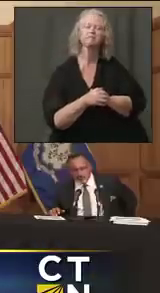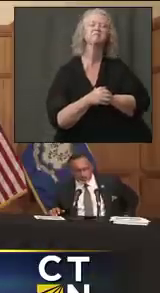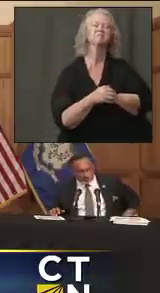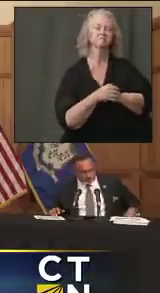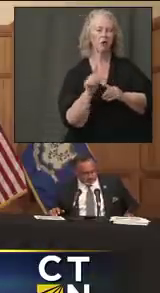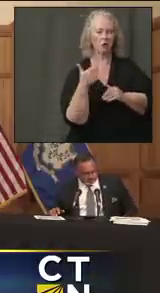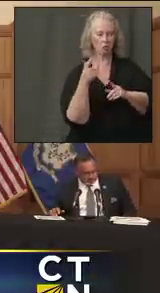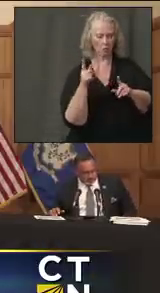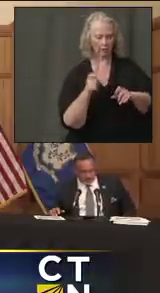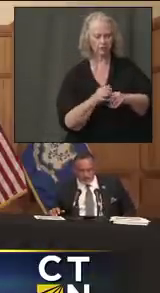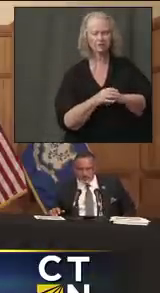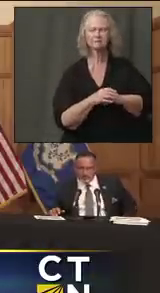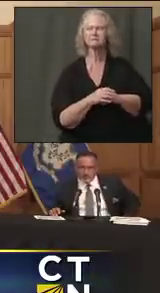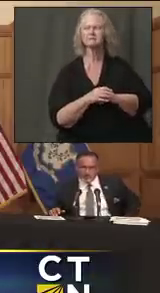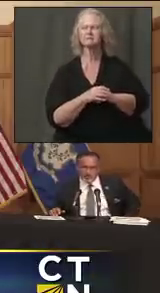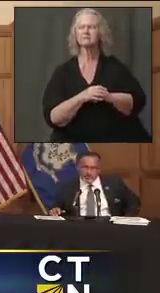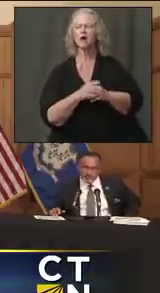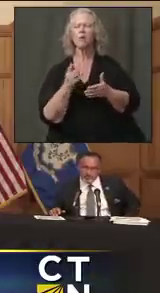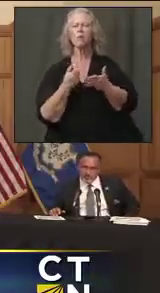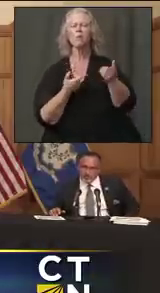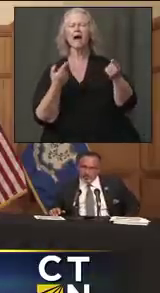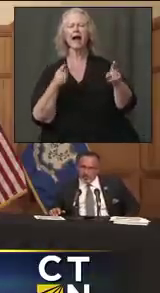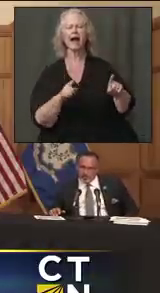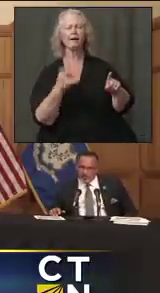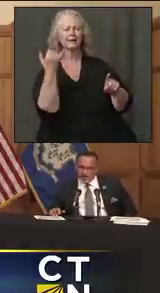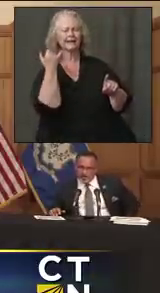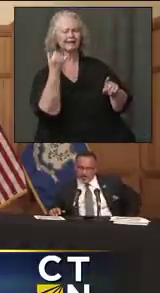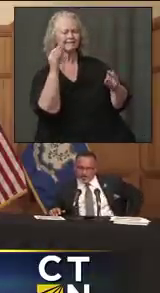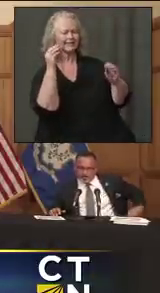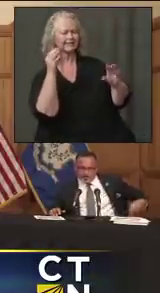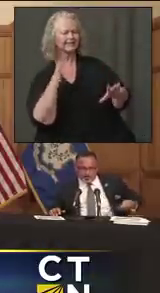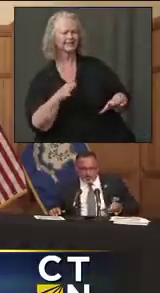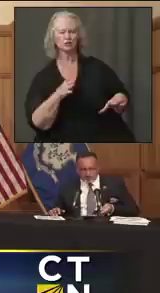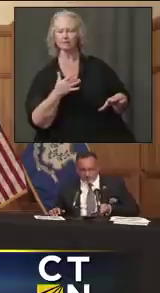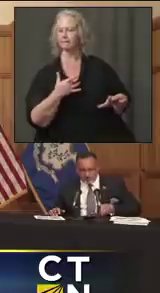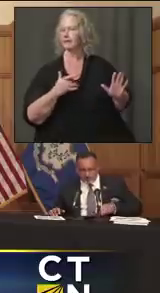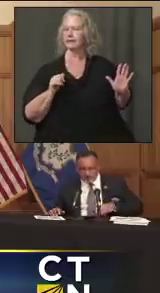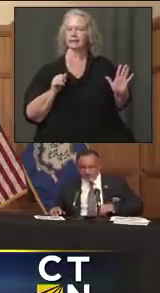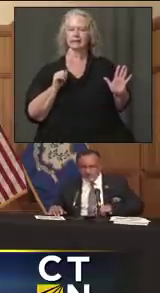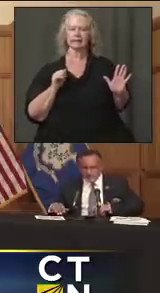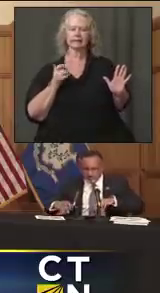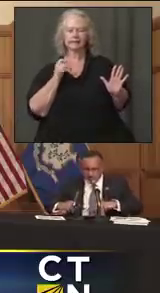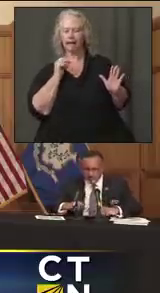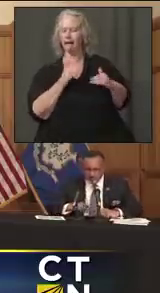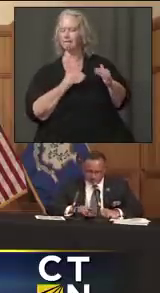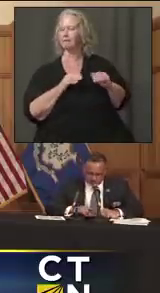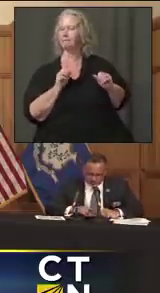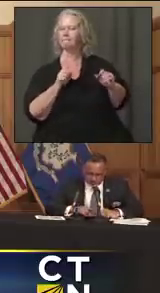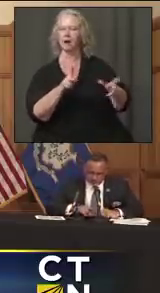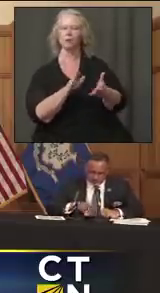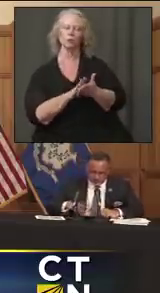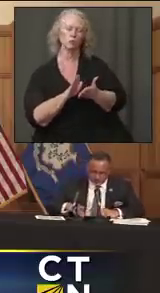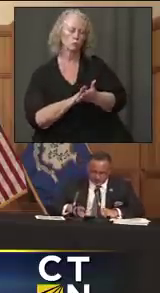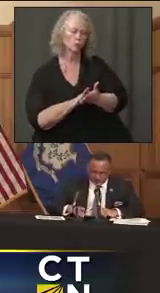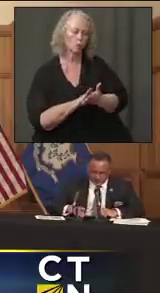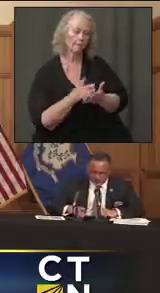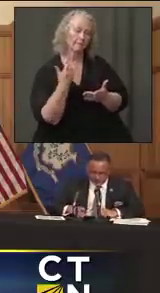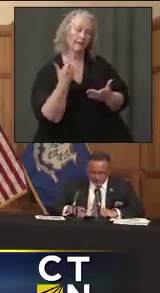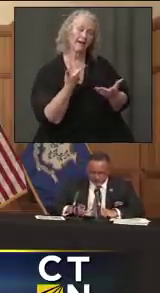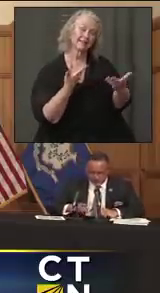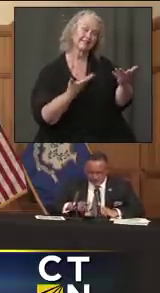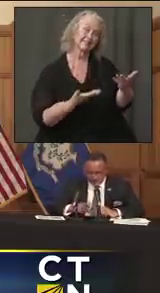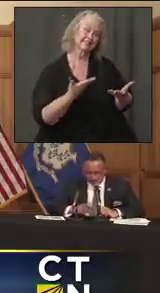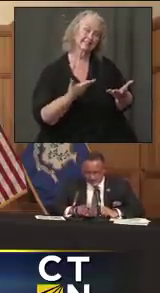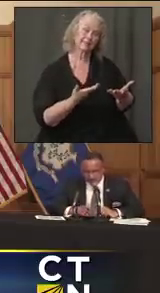question that I have is about what happens if teachers don't feel comfortable returning to school, either because they're the primary caregiver